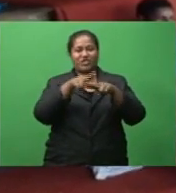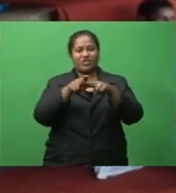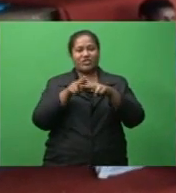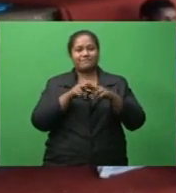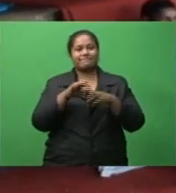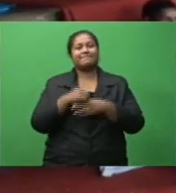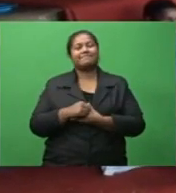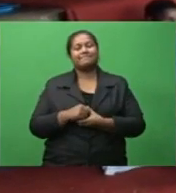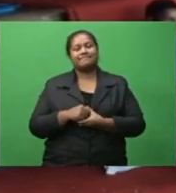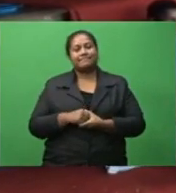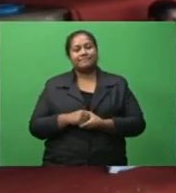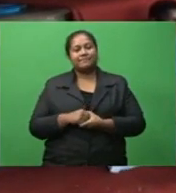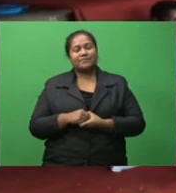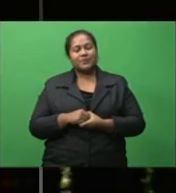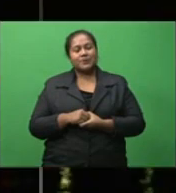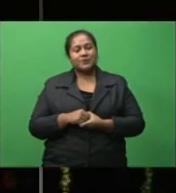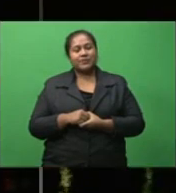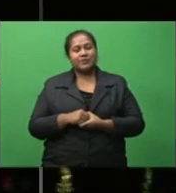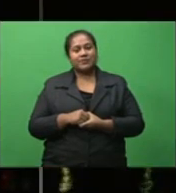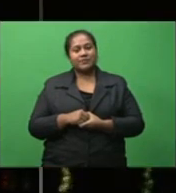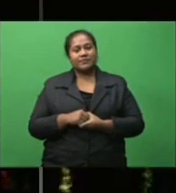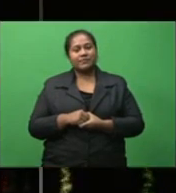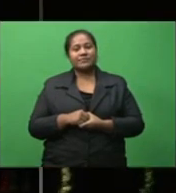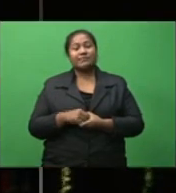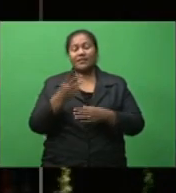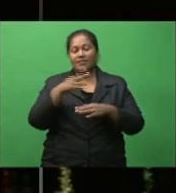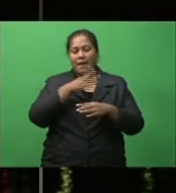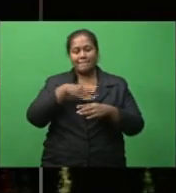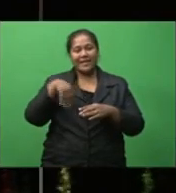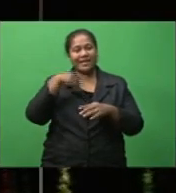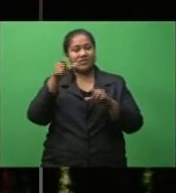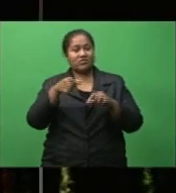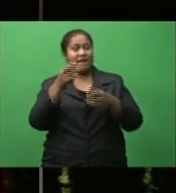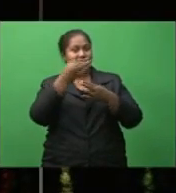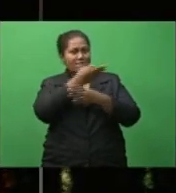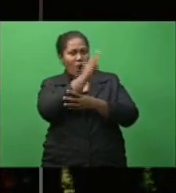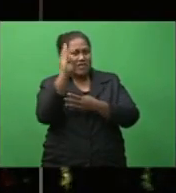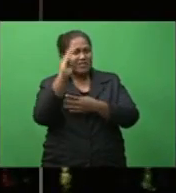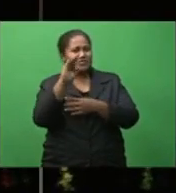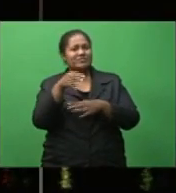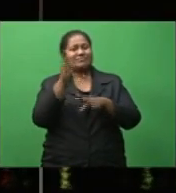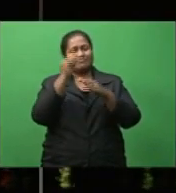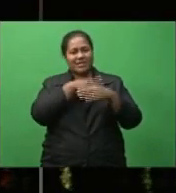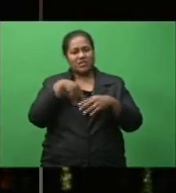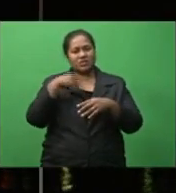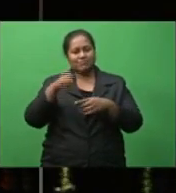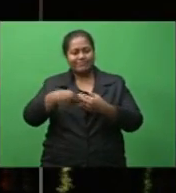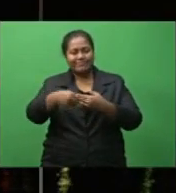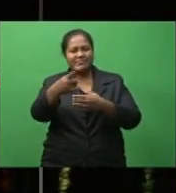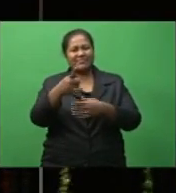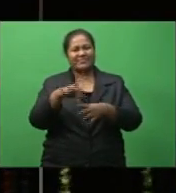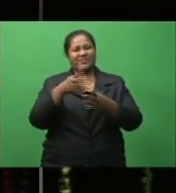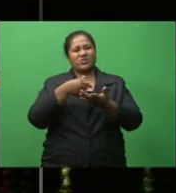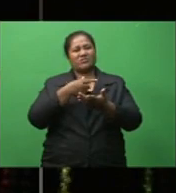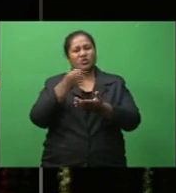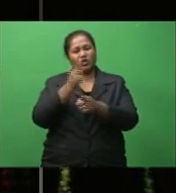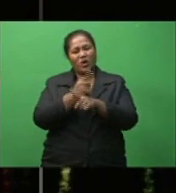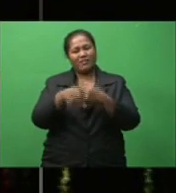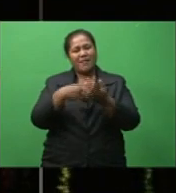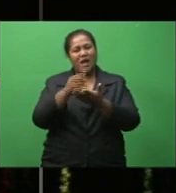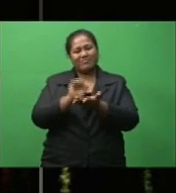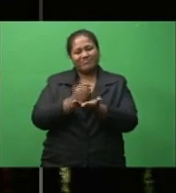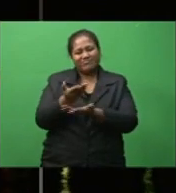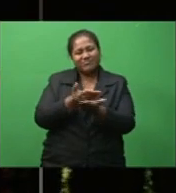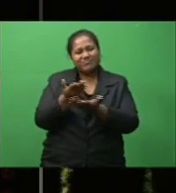Nunga, FBC News. The Ministry of Forestry continues to discuss the purchase of fallen trees from resource